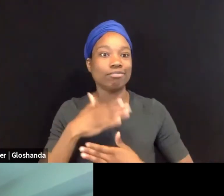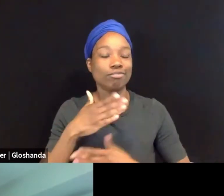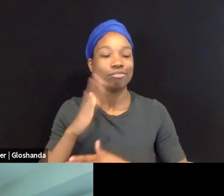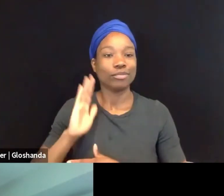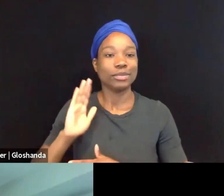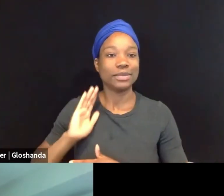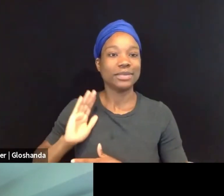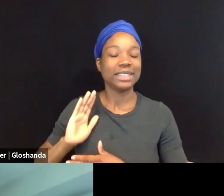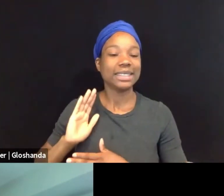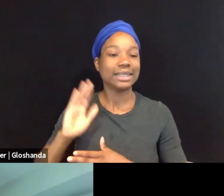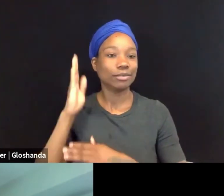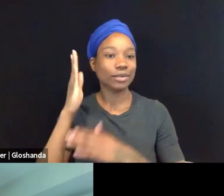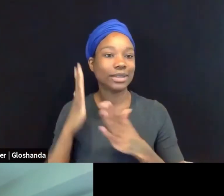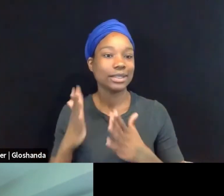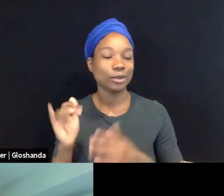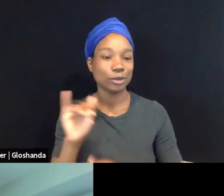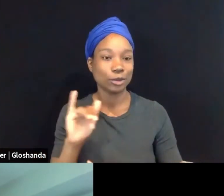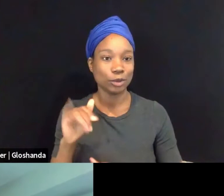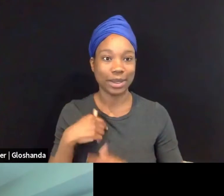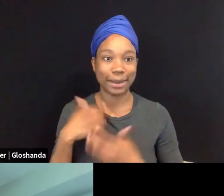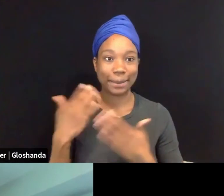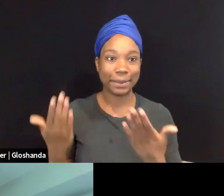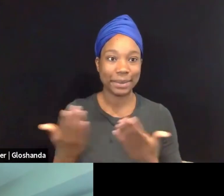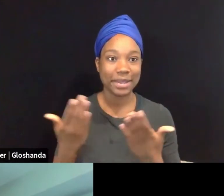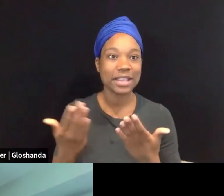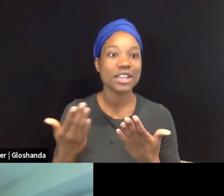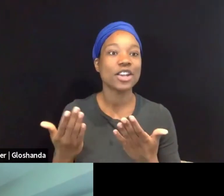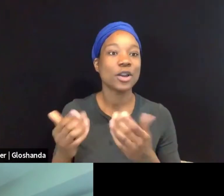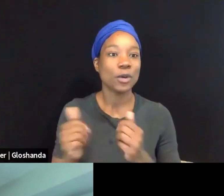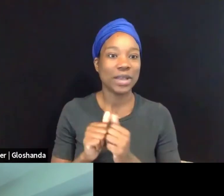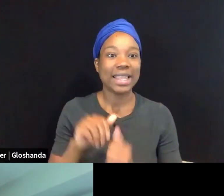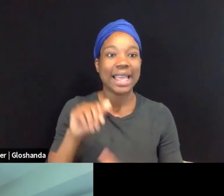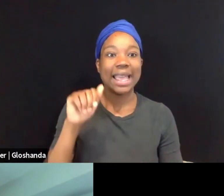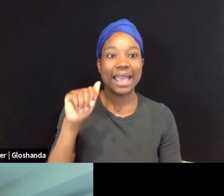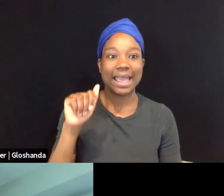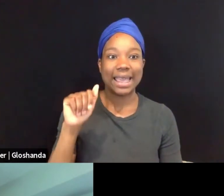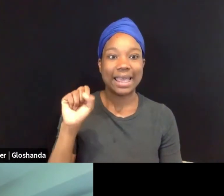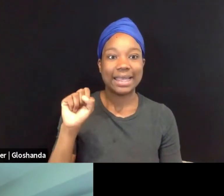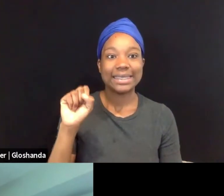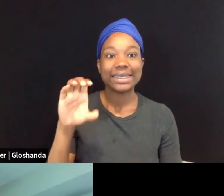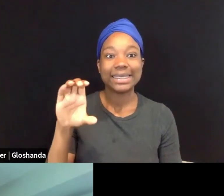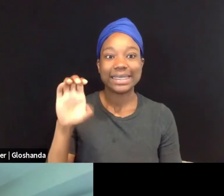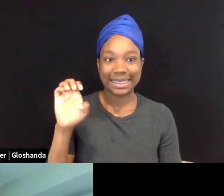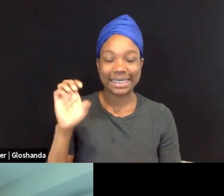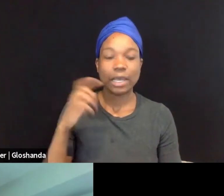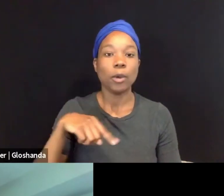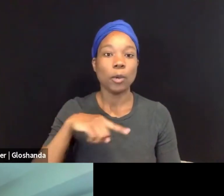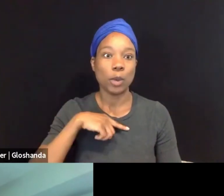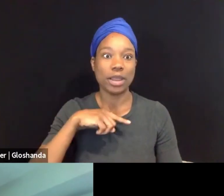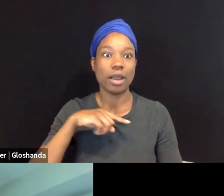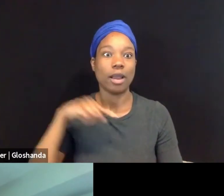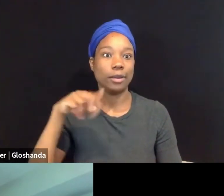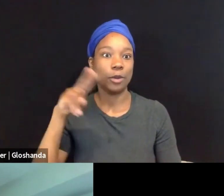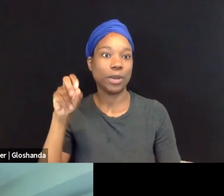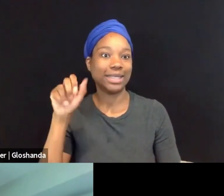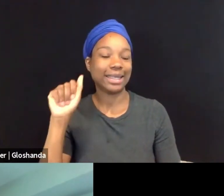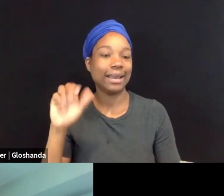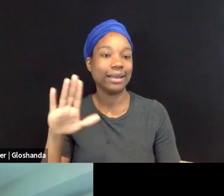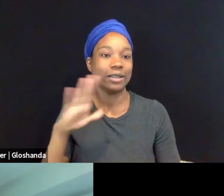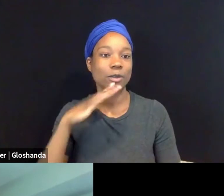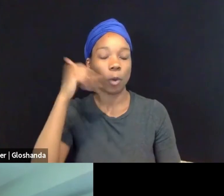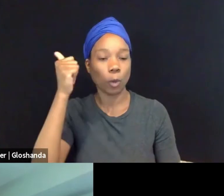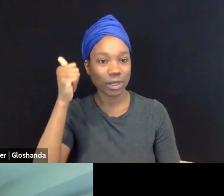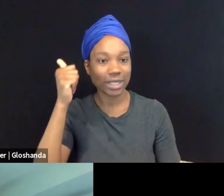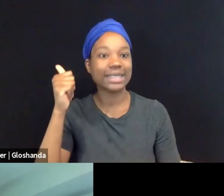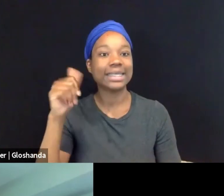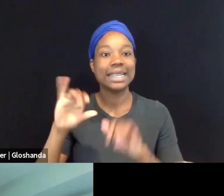of ASCE. For those of you that aren't familiar, we're the nation's oldest engineering society. We've got